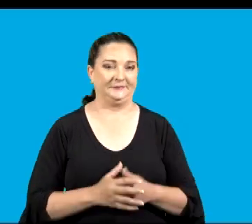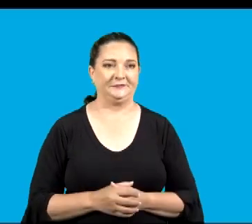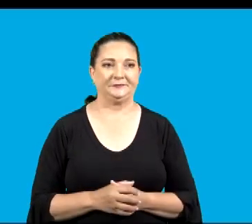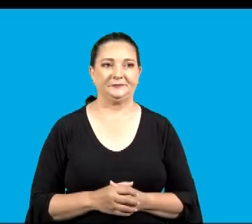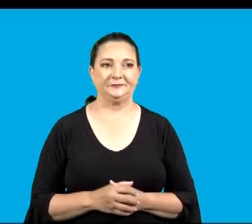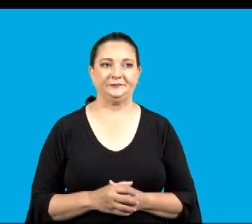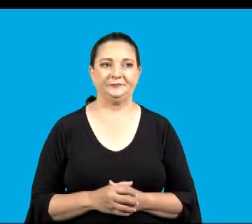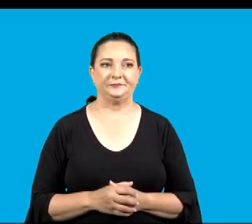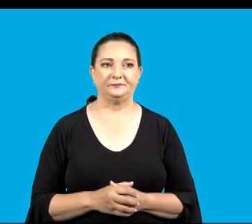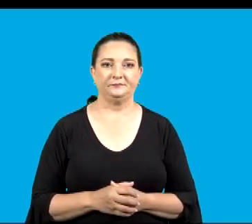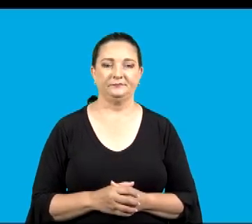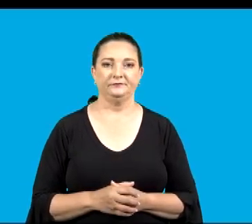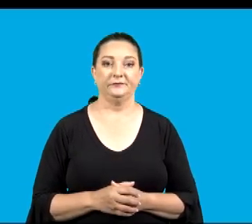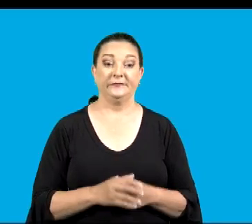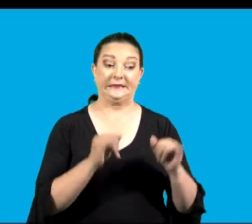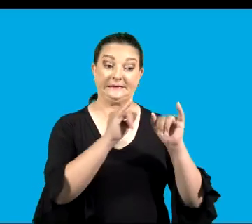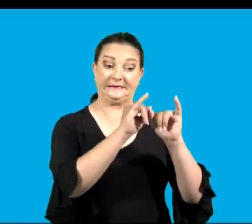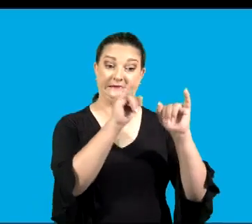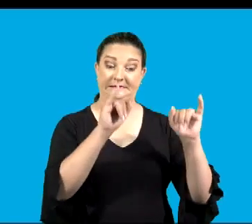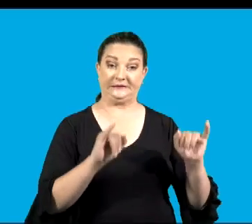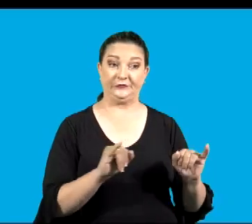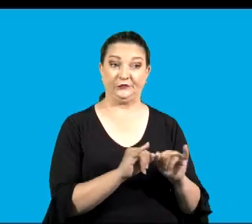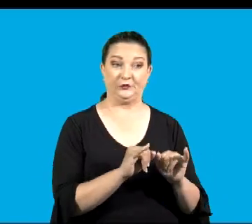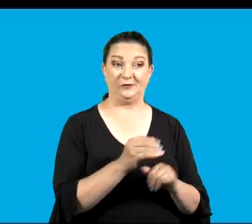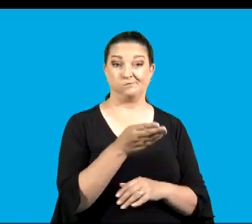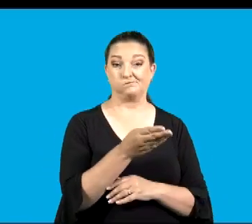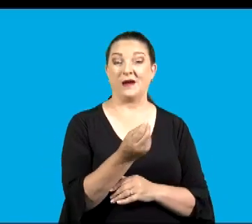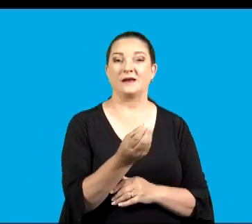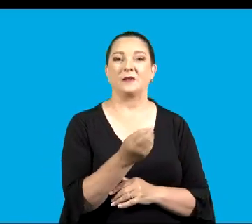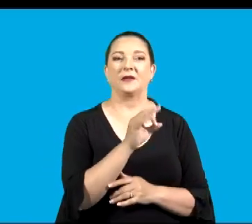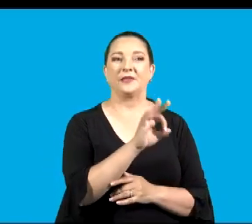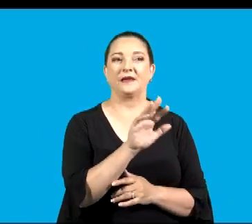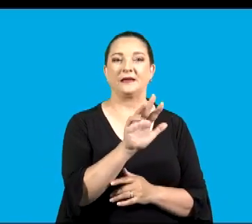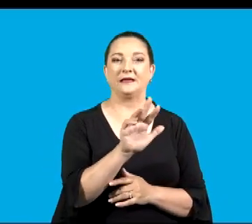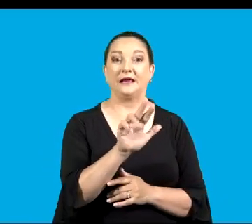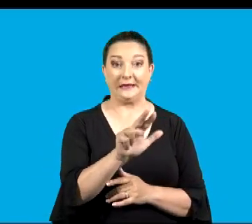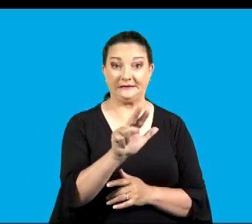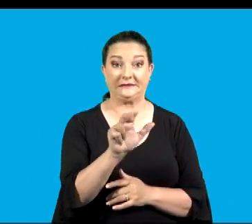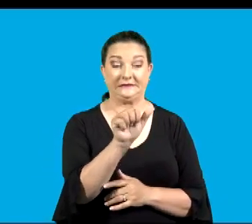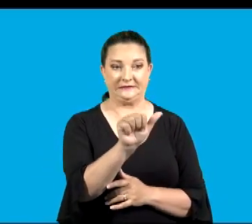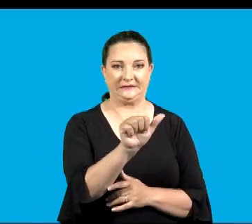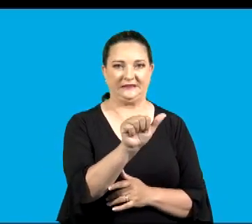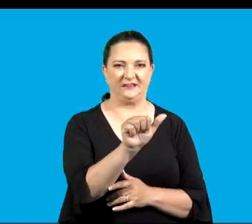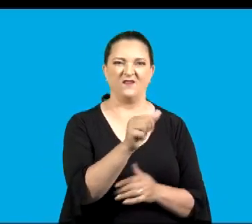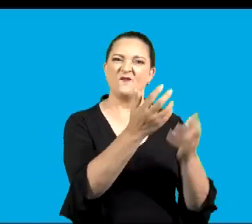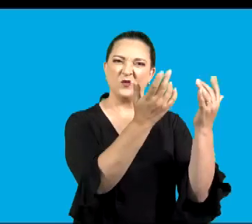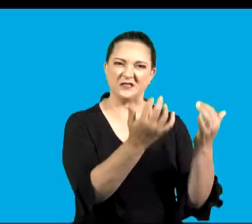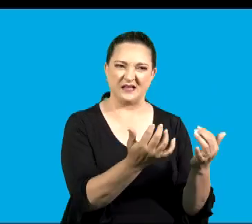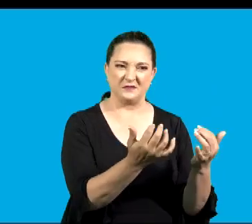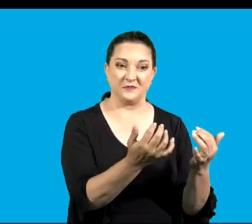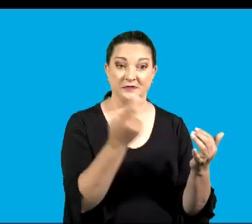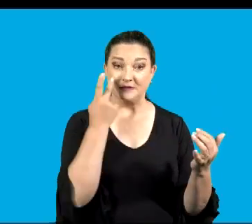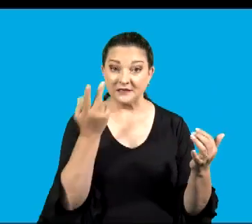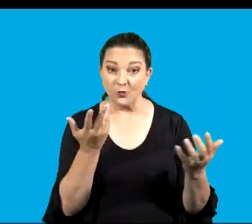Number 6. It says, invoice 3886 on the statement.